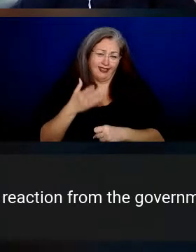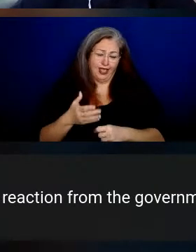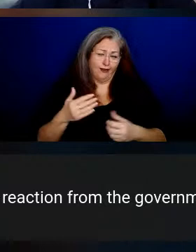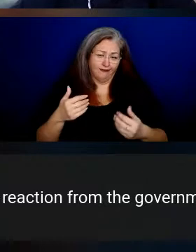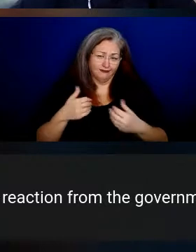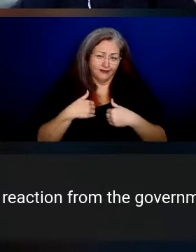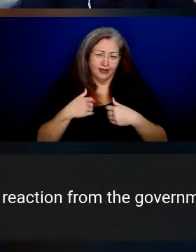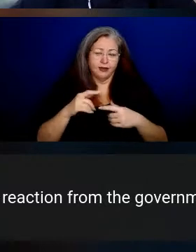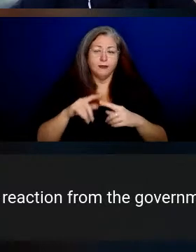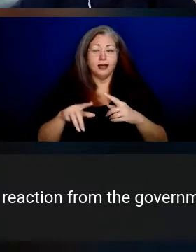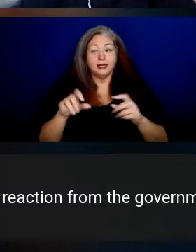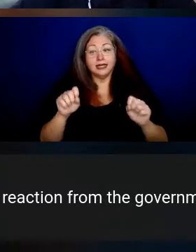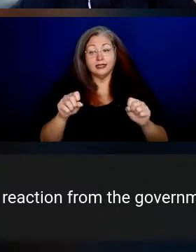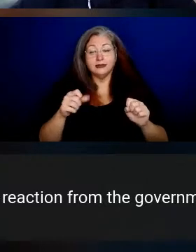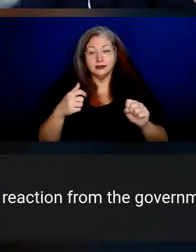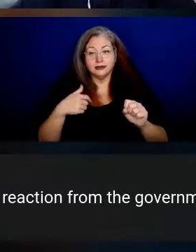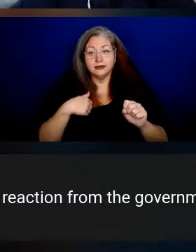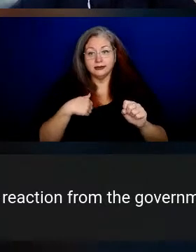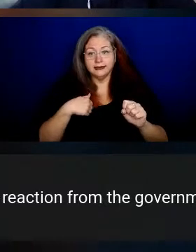We do.